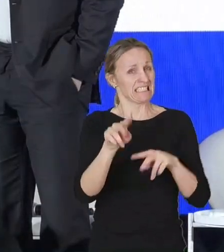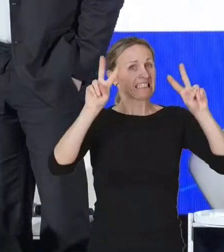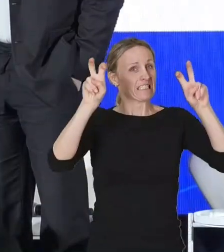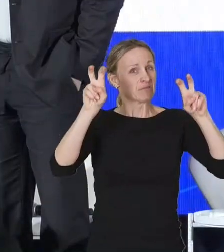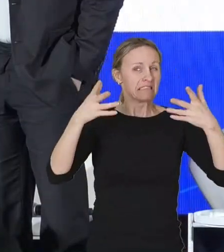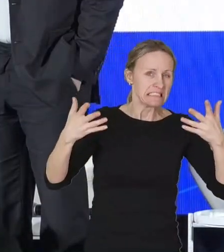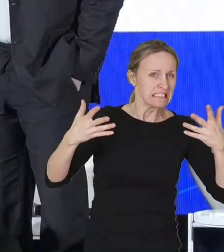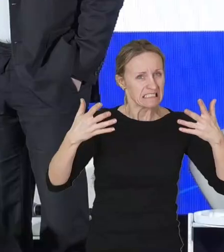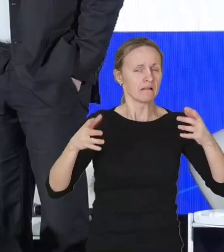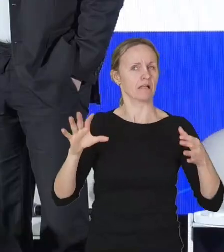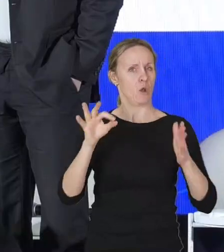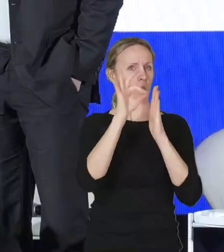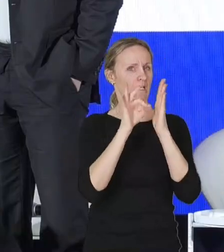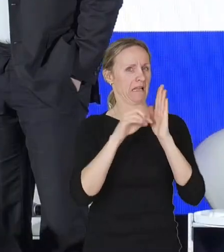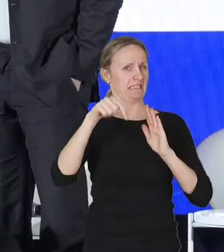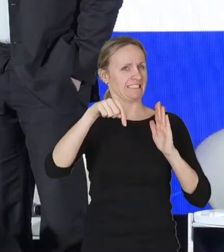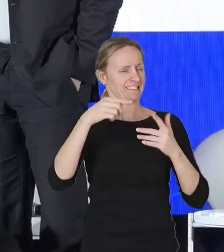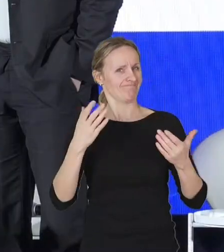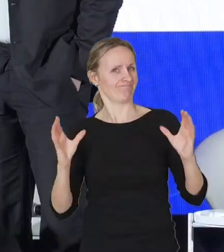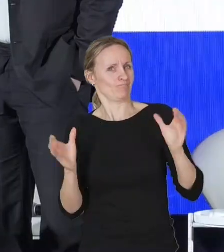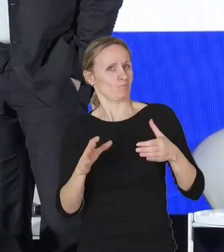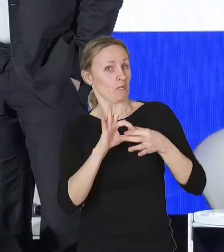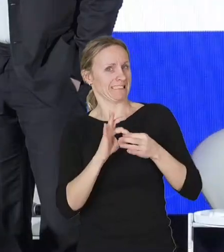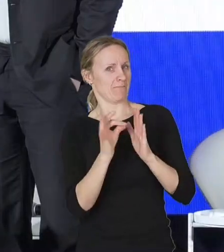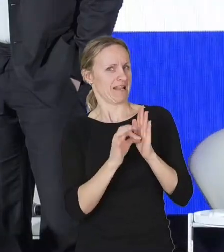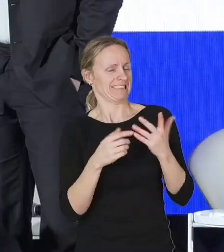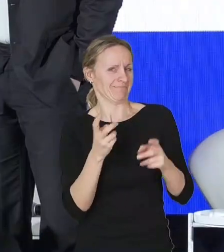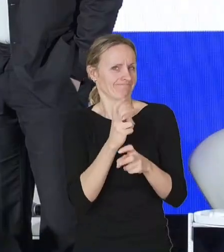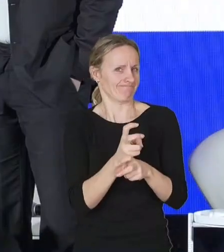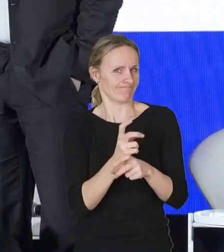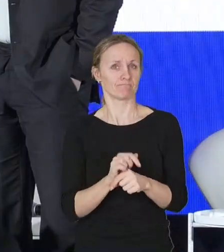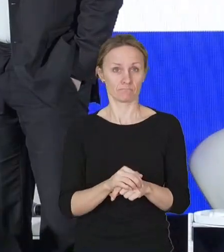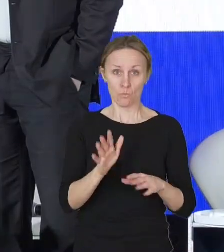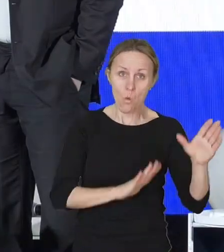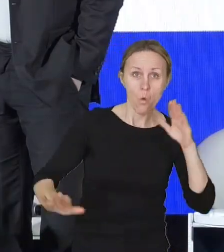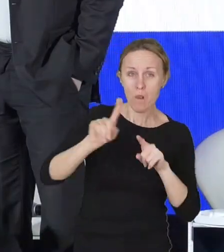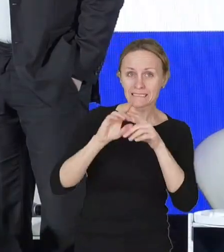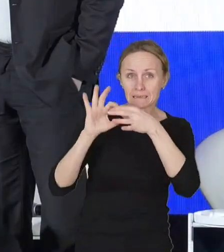this problem that, okay, all regions are moving, the convergence